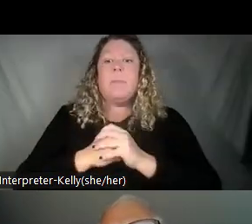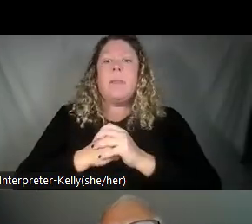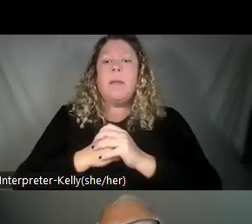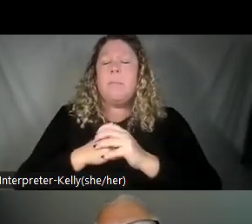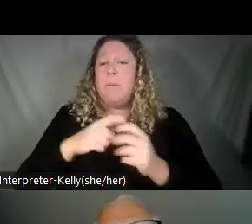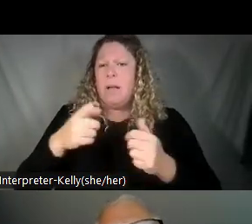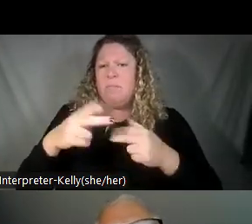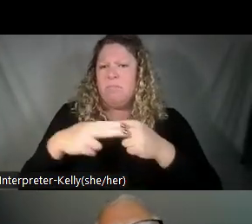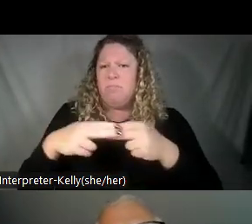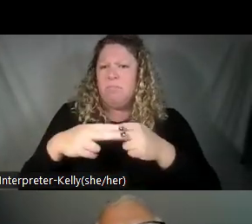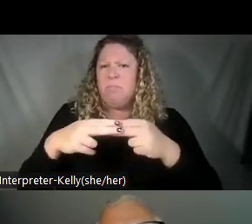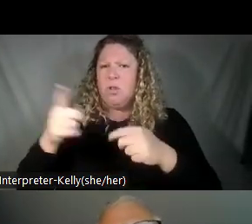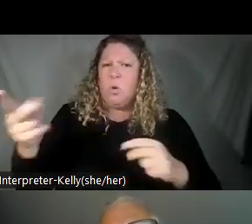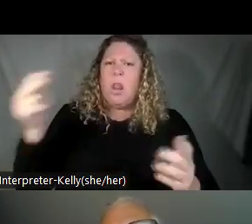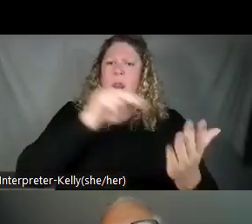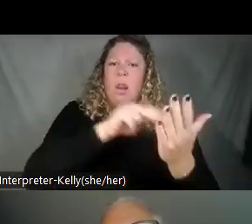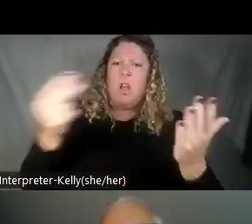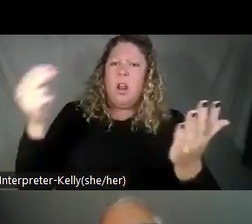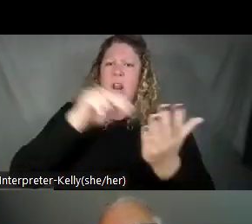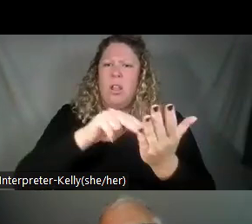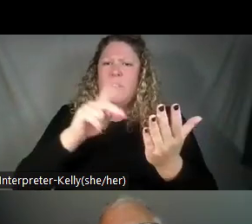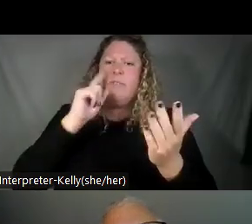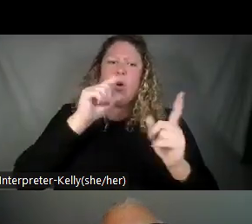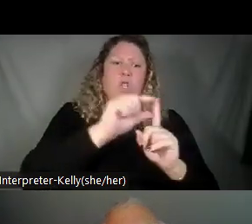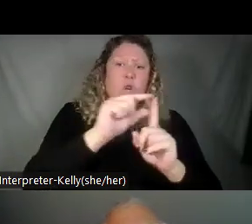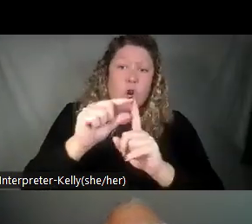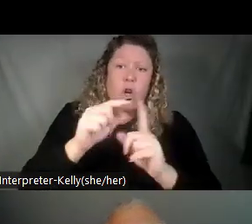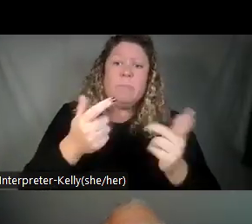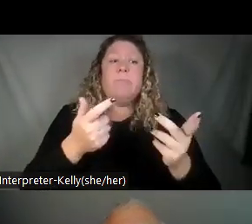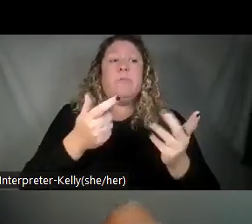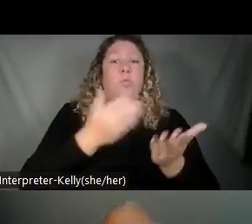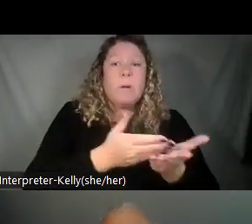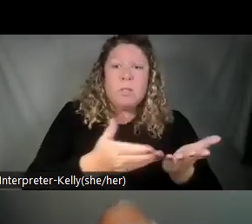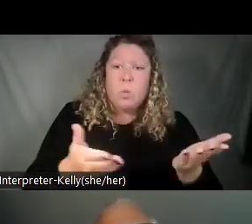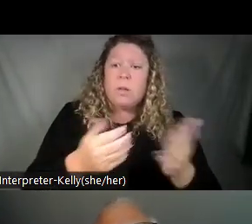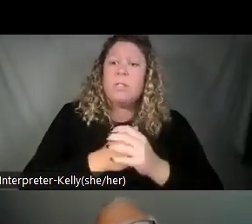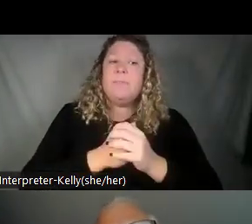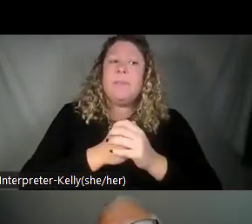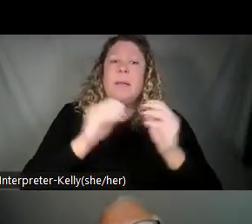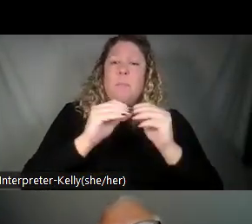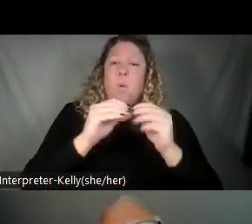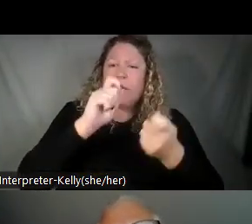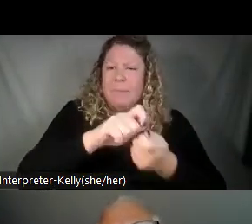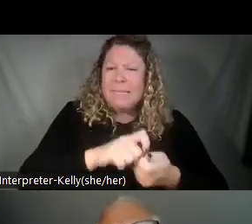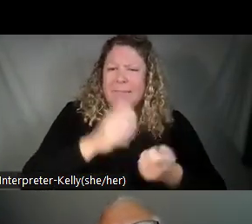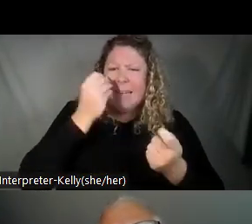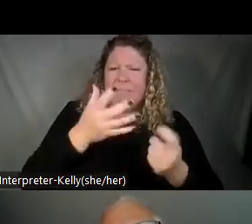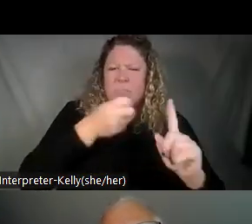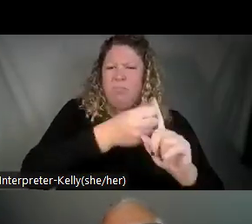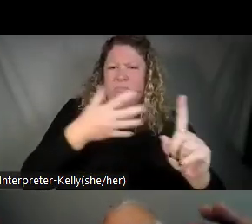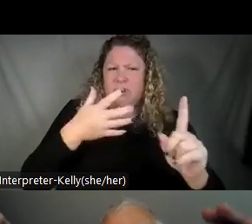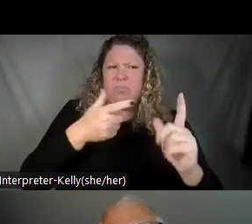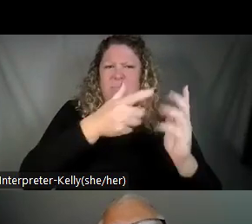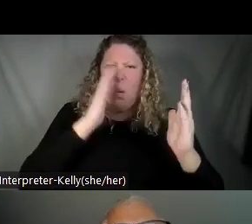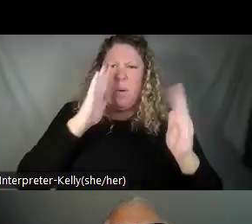to the screen for a lot of the resources, a lot of the terminology, and a lot of the specifics about each one of these